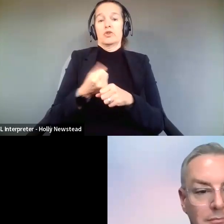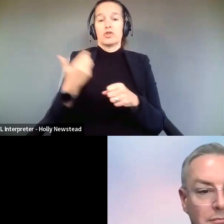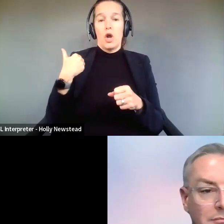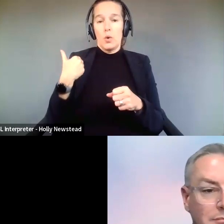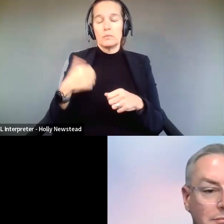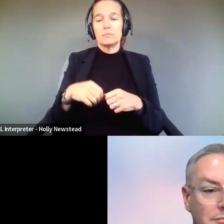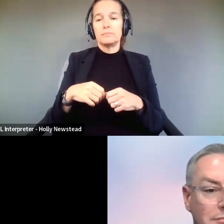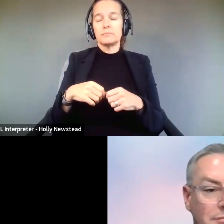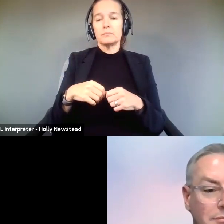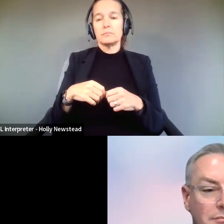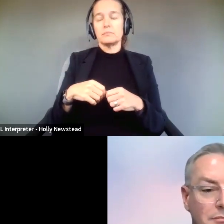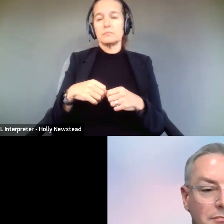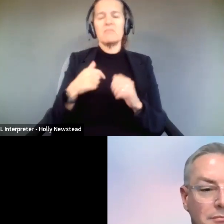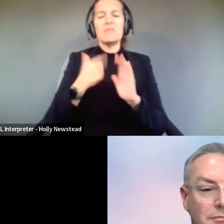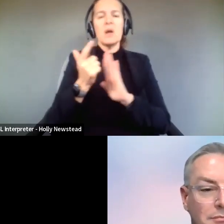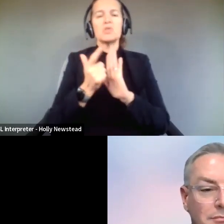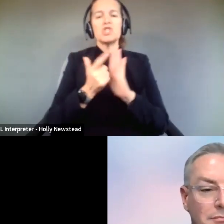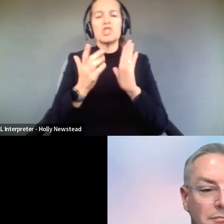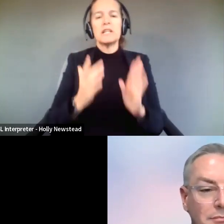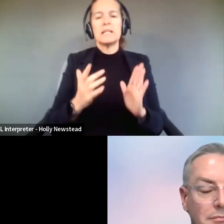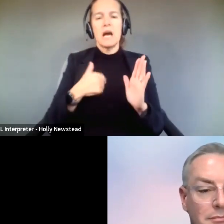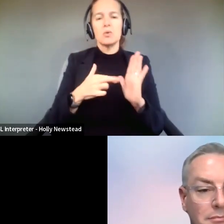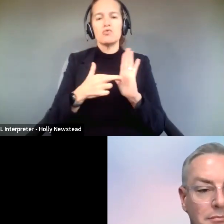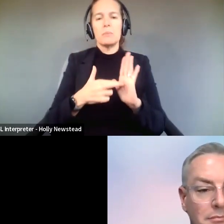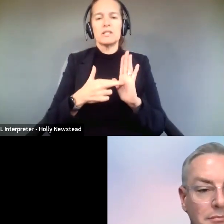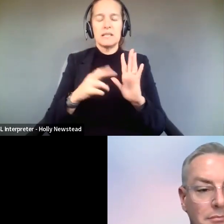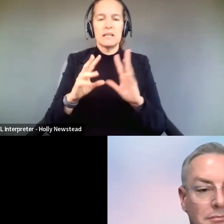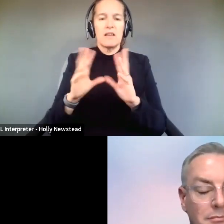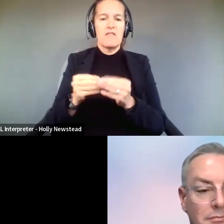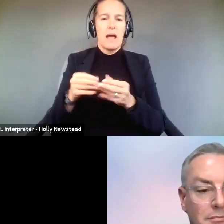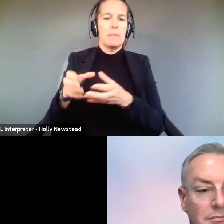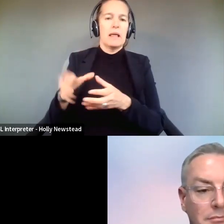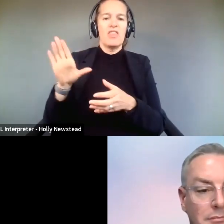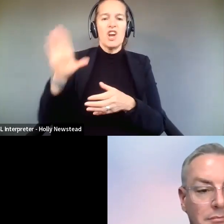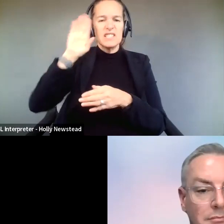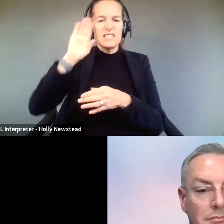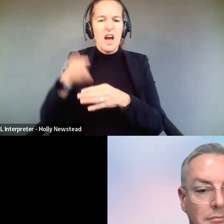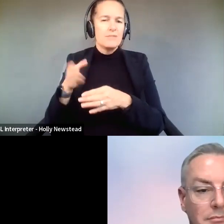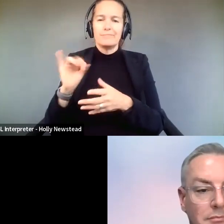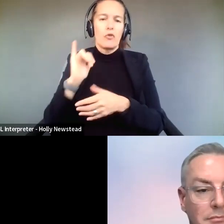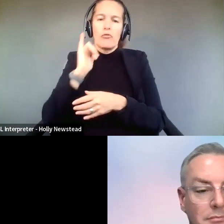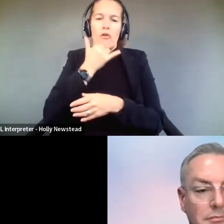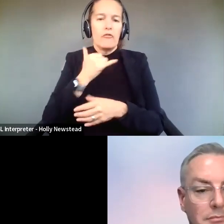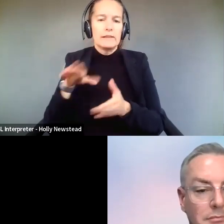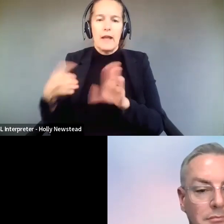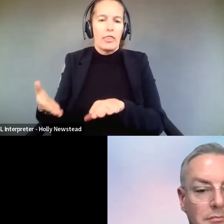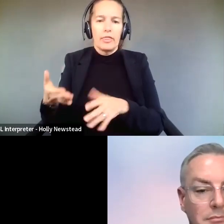was an attorney representing a family whose son, it was a wrongful death case, and